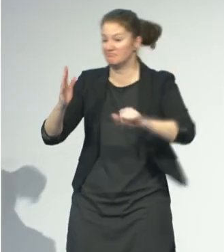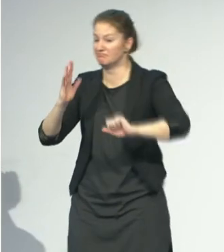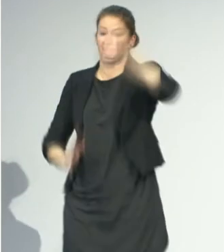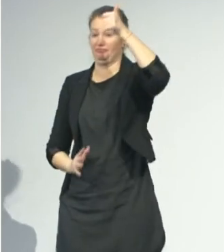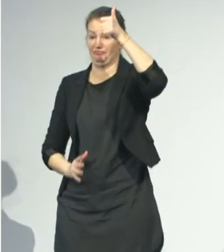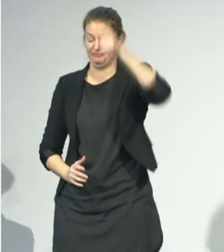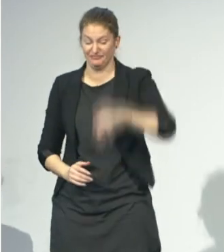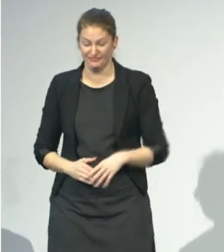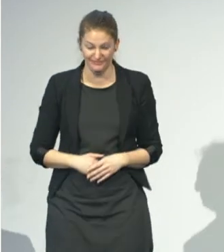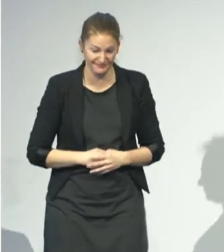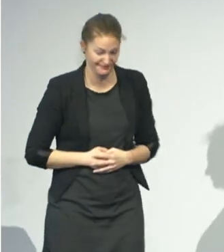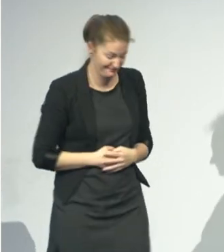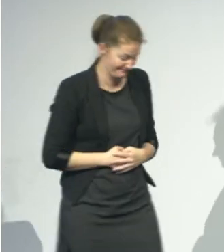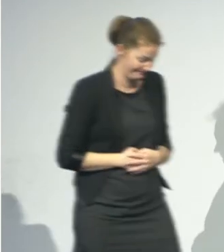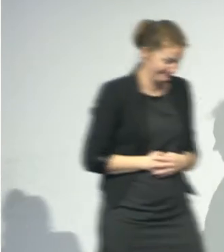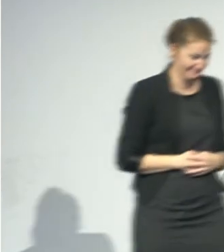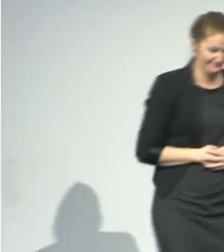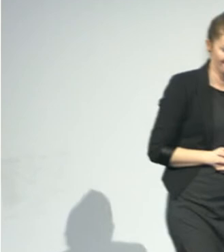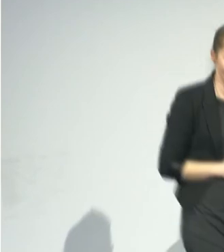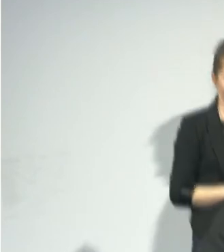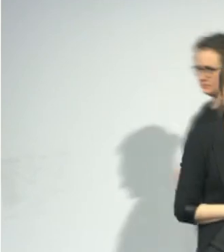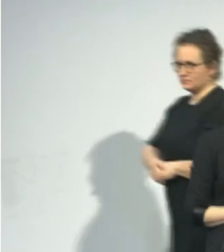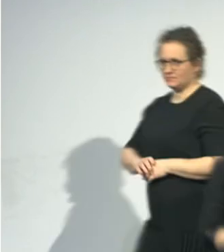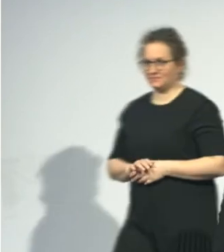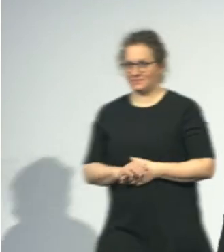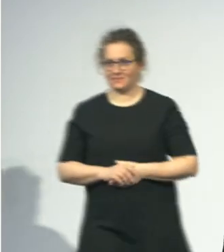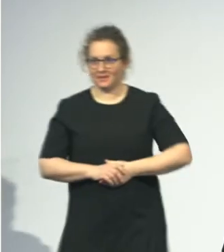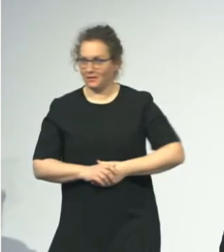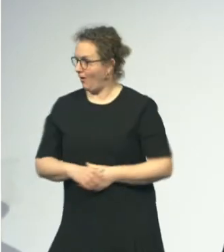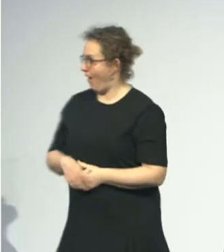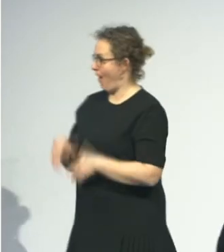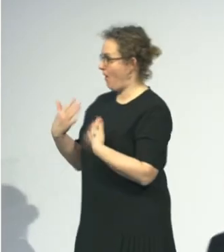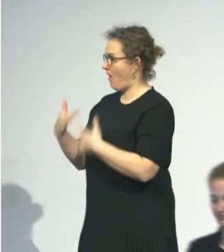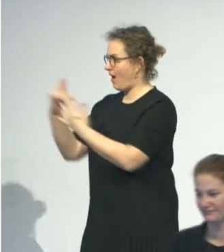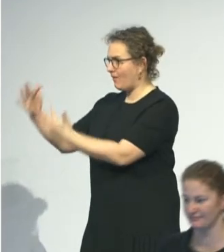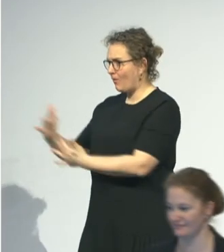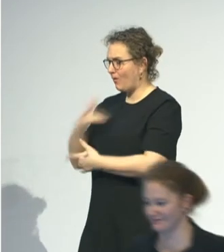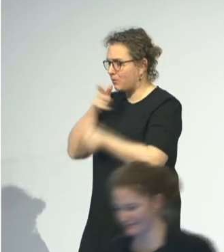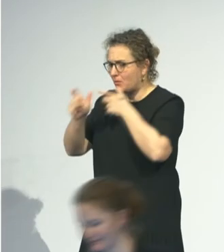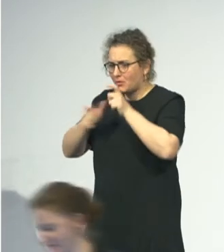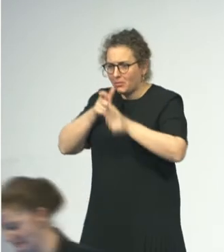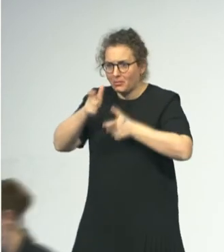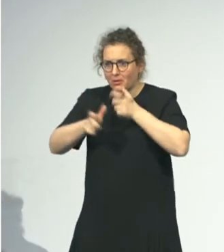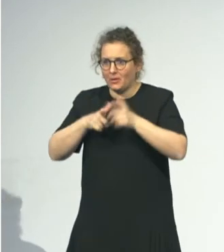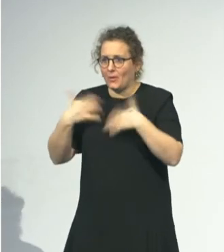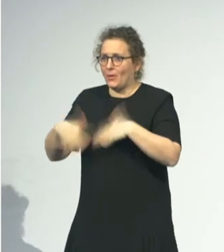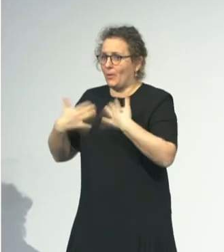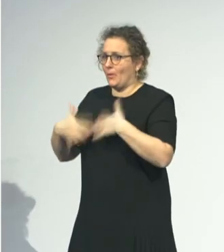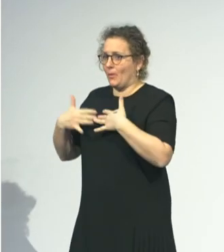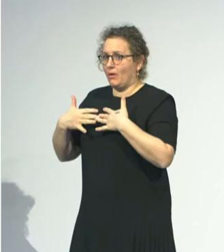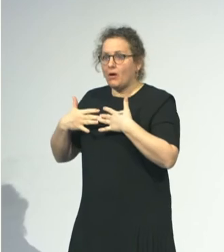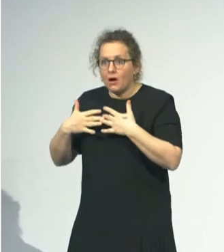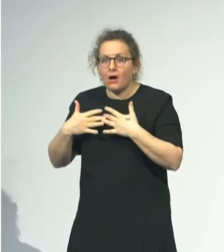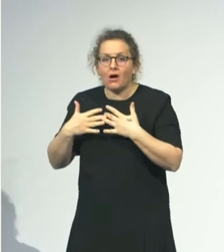I feel very humbled. That's just great. So connections, connections, connections, talk with anybody